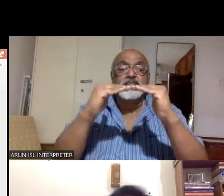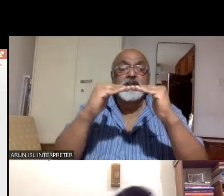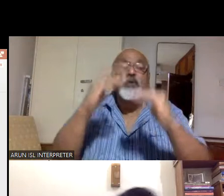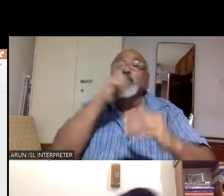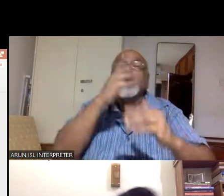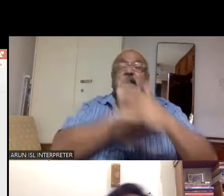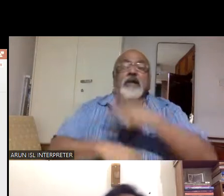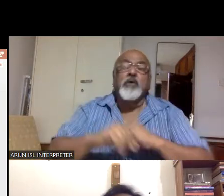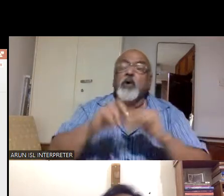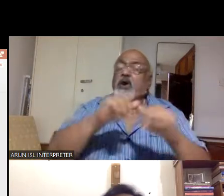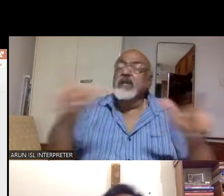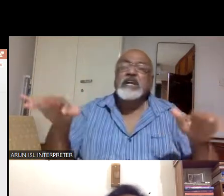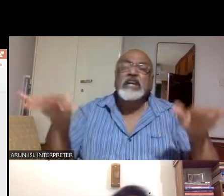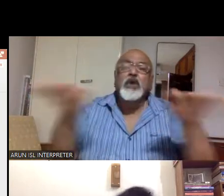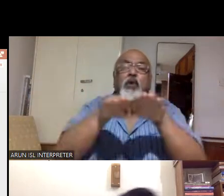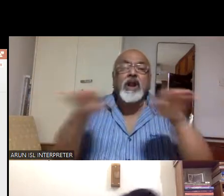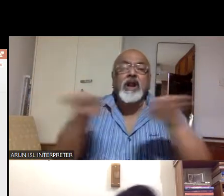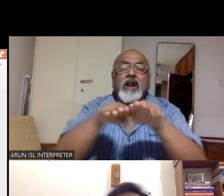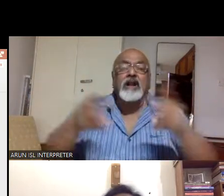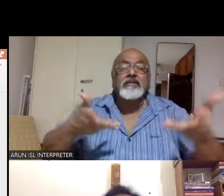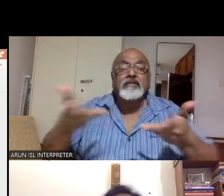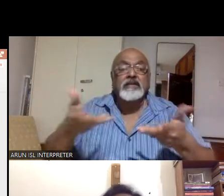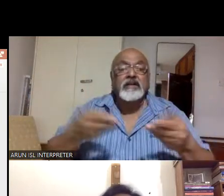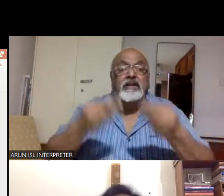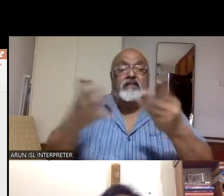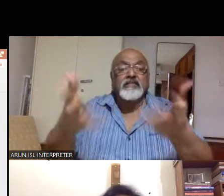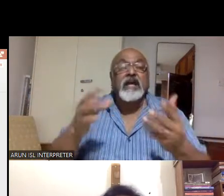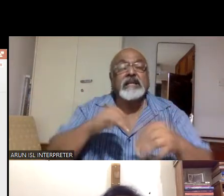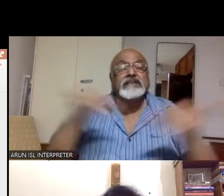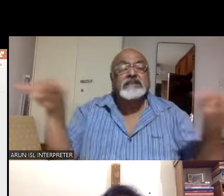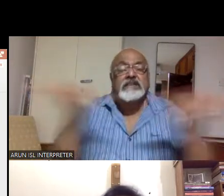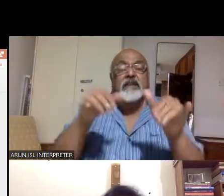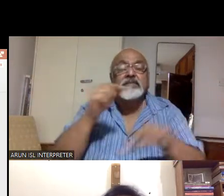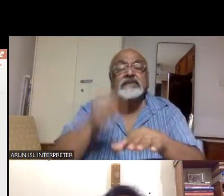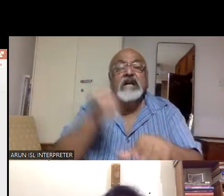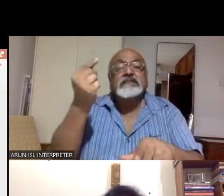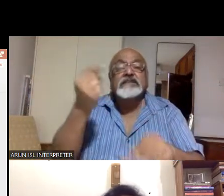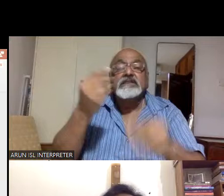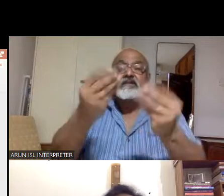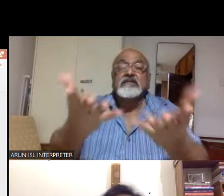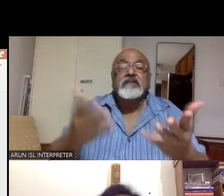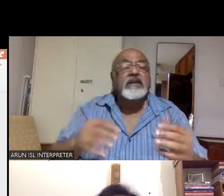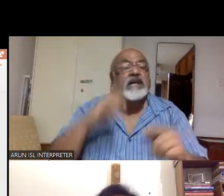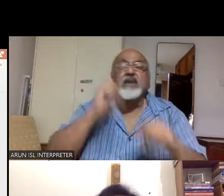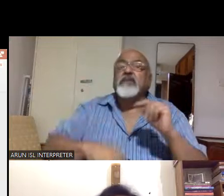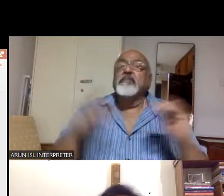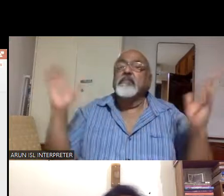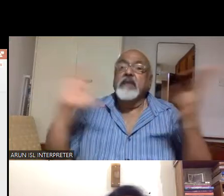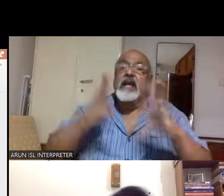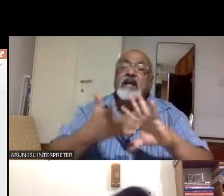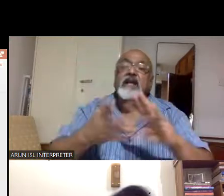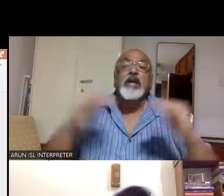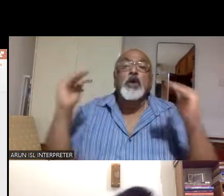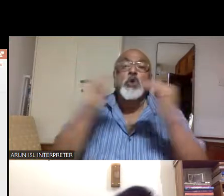disabilities get the same treatment, they get the same opportunities, then we cannot bring about equality in the society.